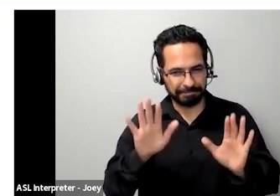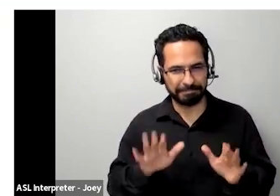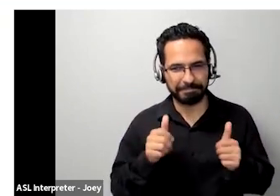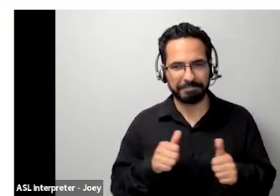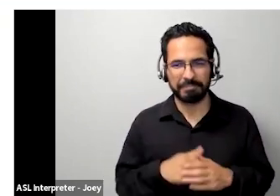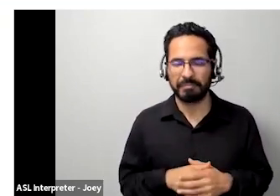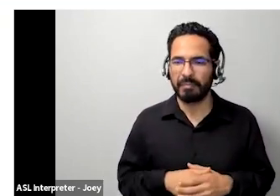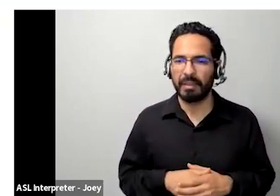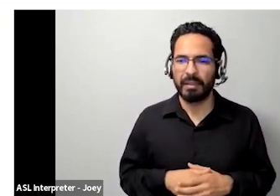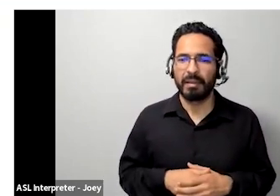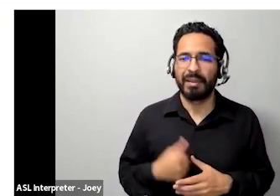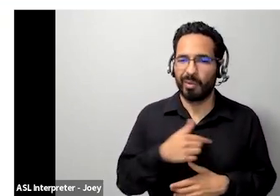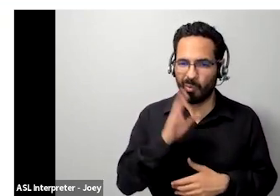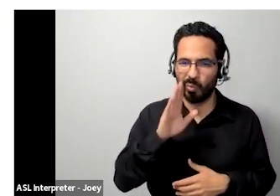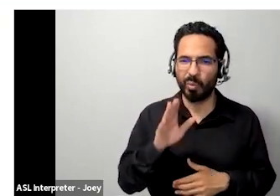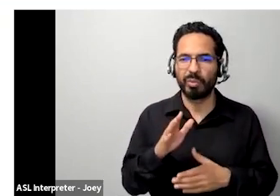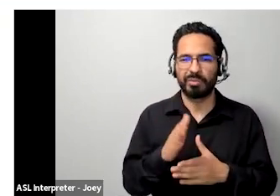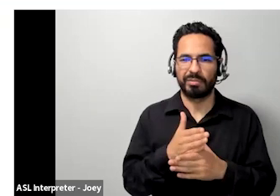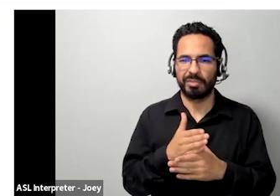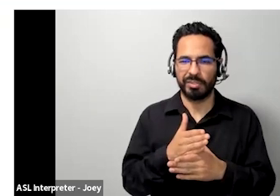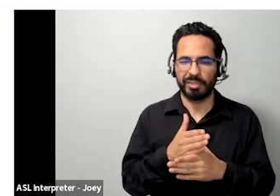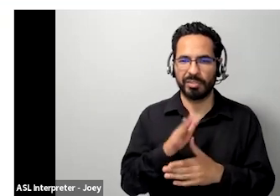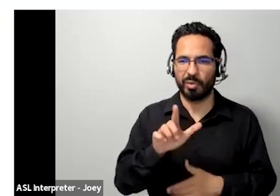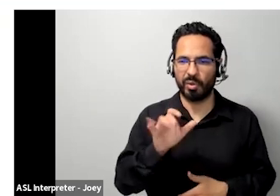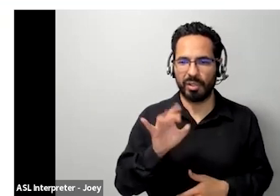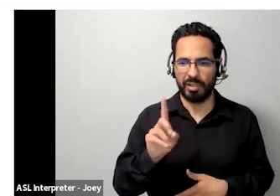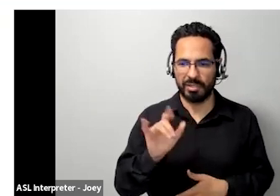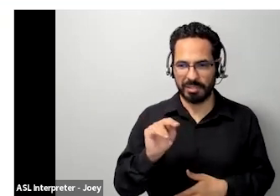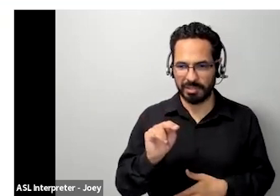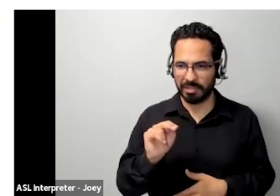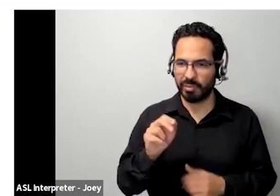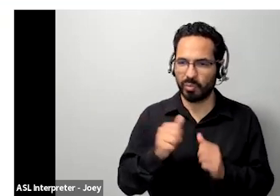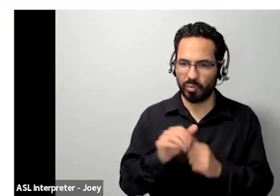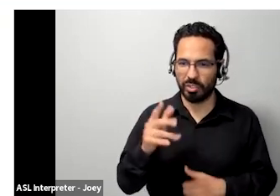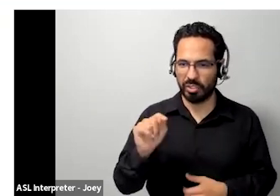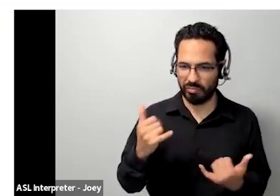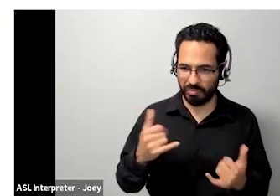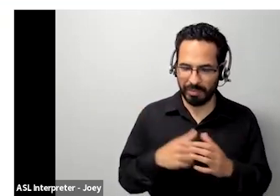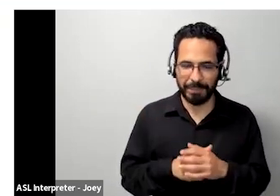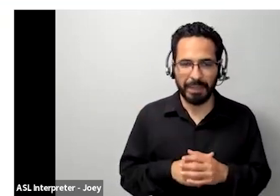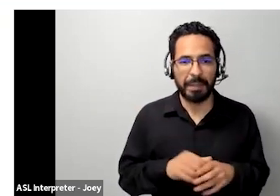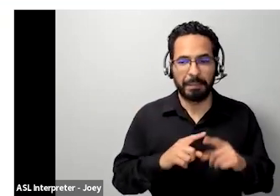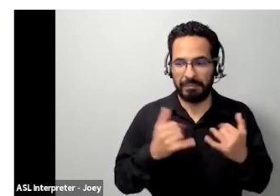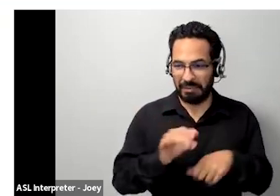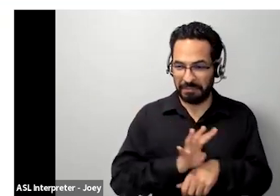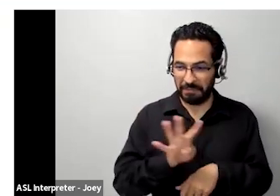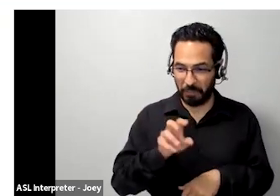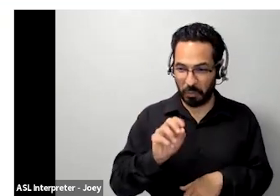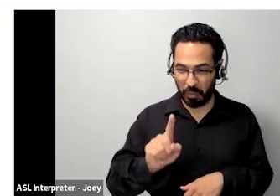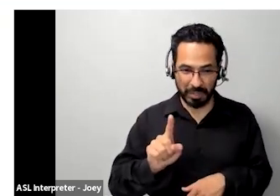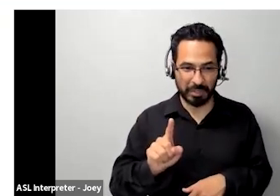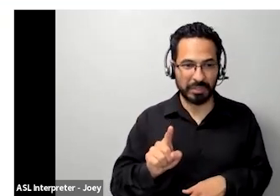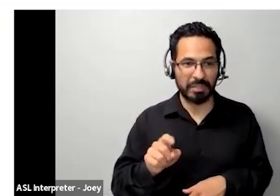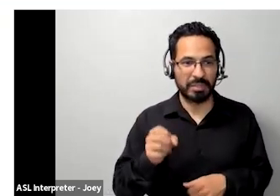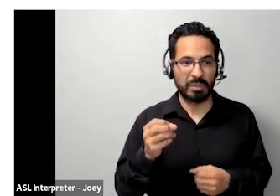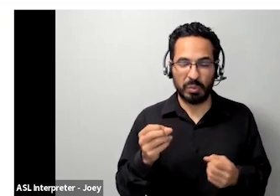And we can drop that link to your LinkedIn in the chat again in just a moment, but we are at now 4:01.